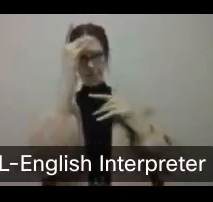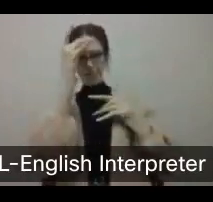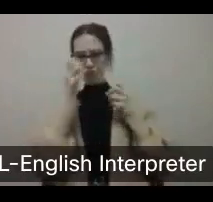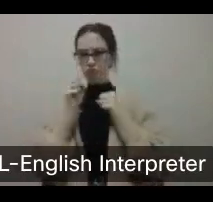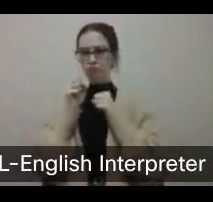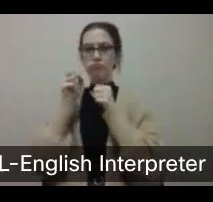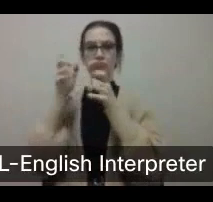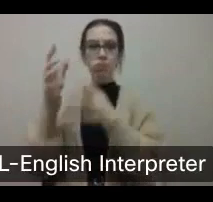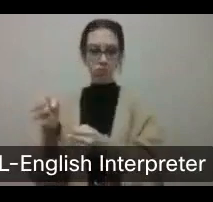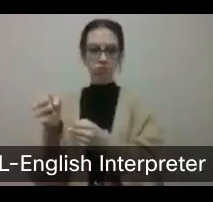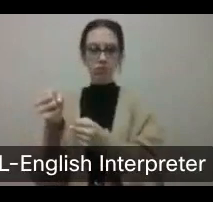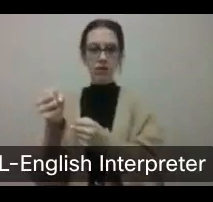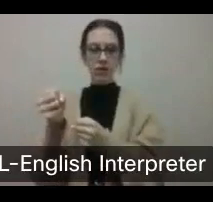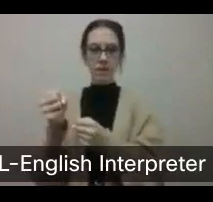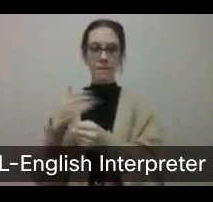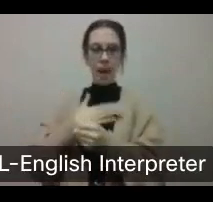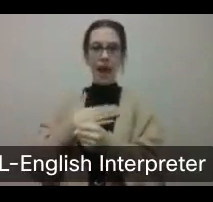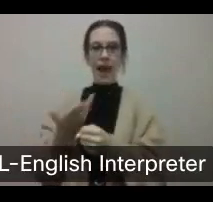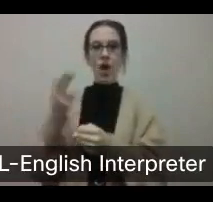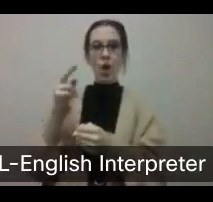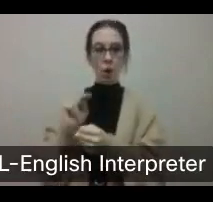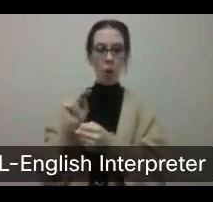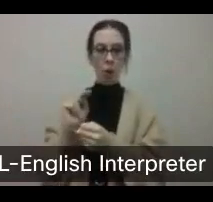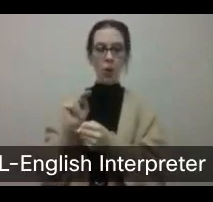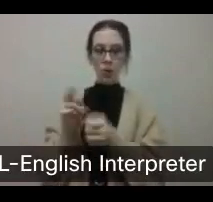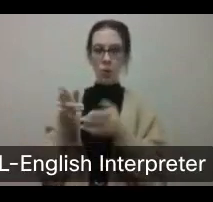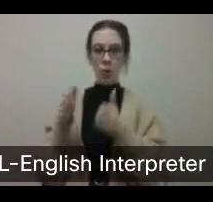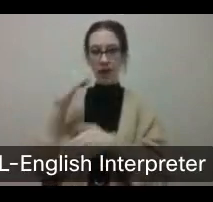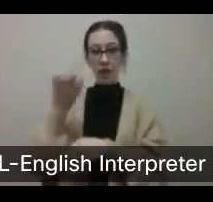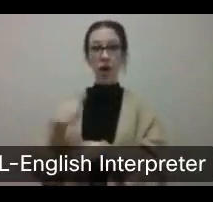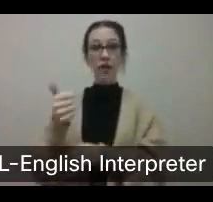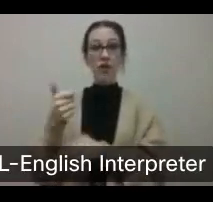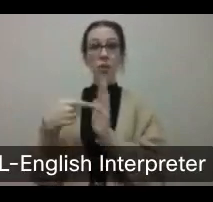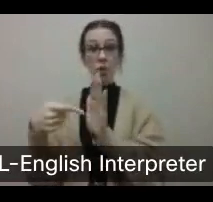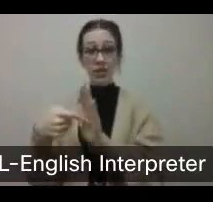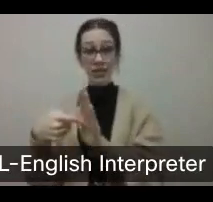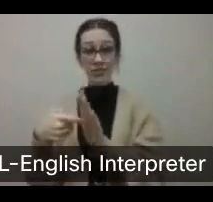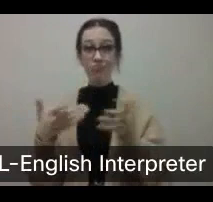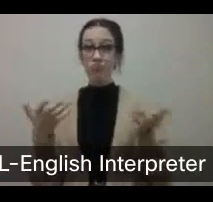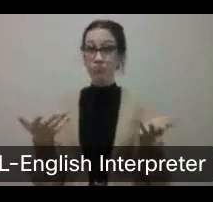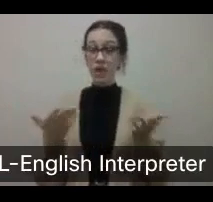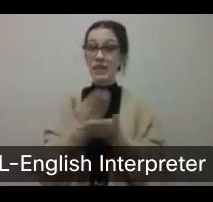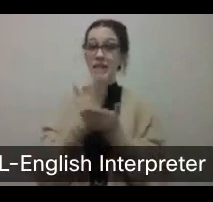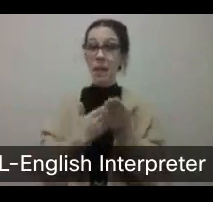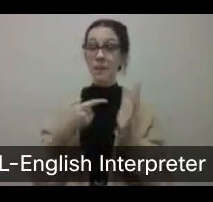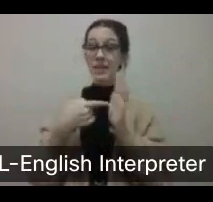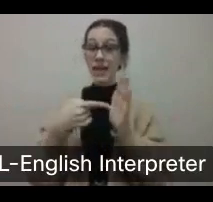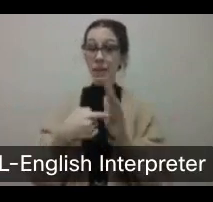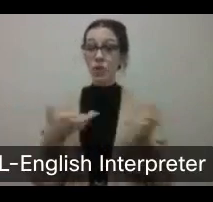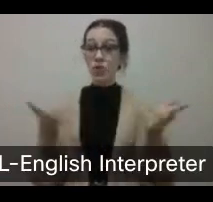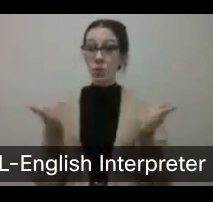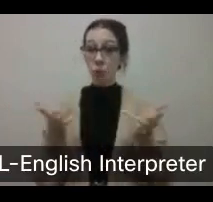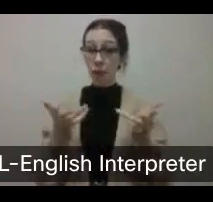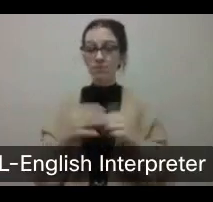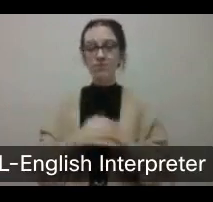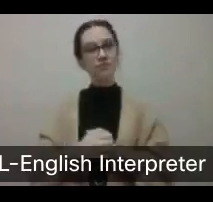else. What are some examples of where we might do this in our day-to-day lives? Well, potentially if you are